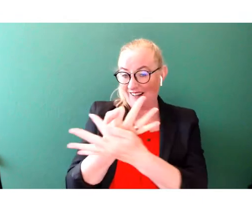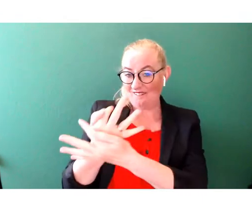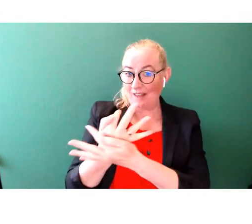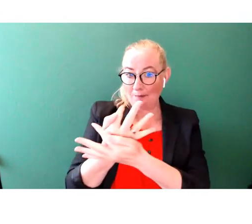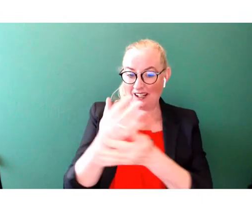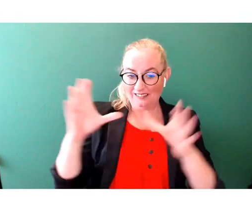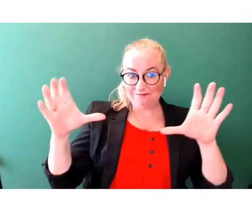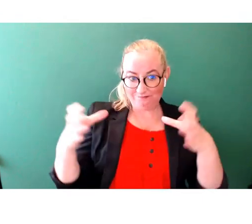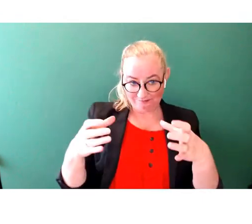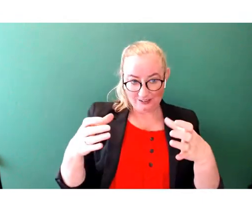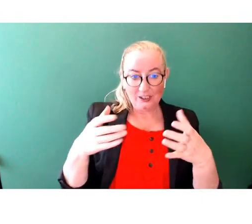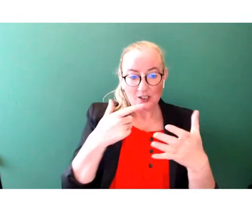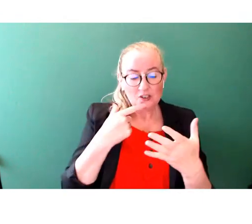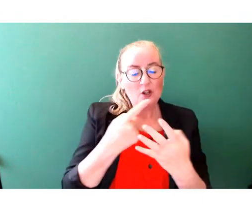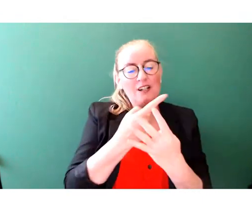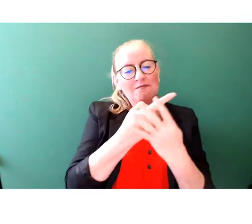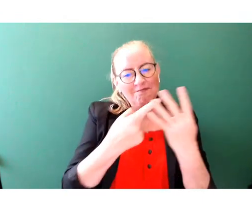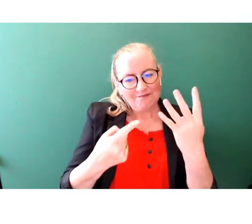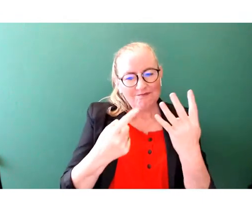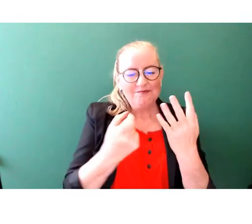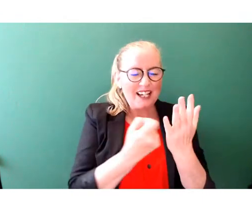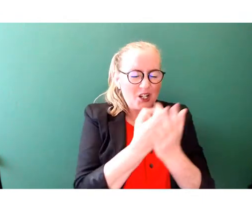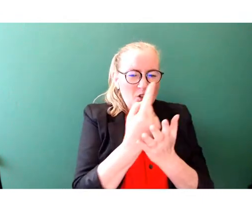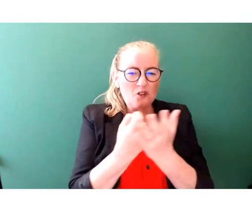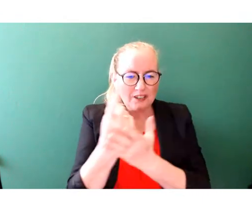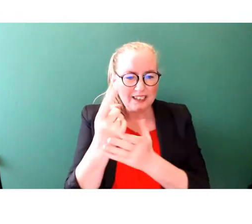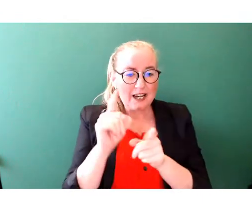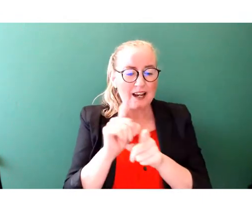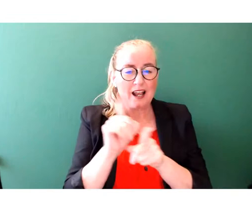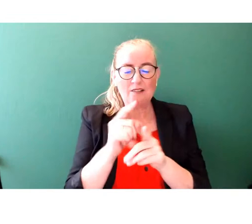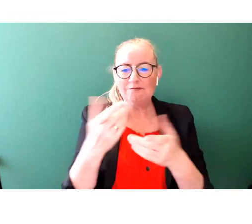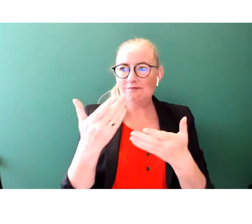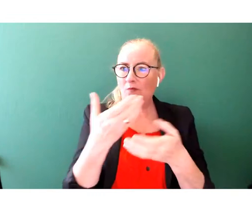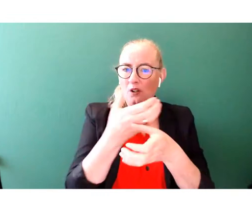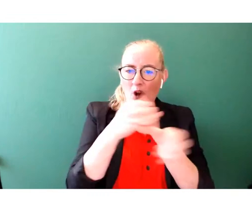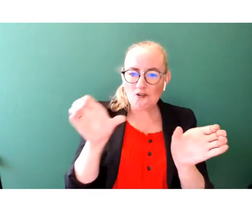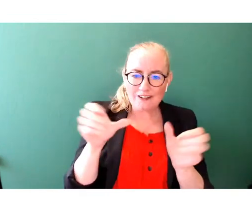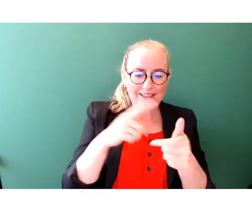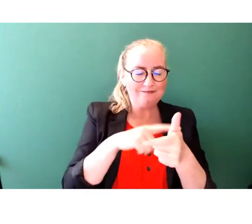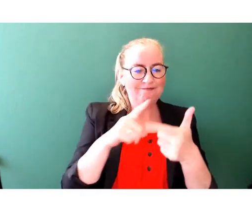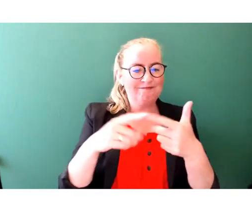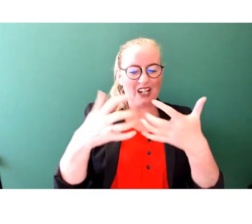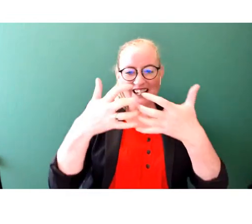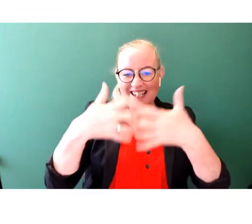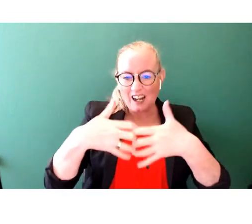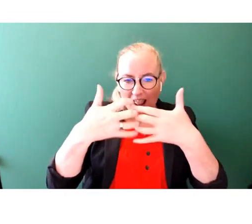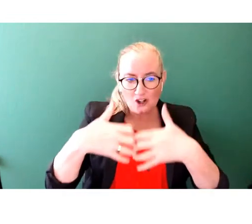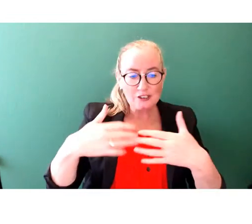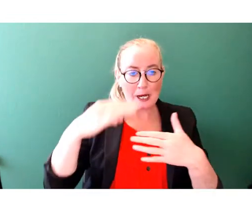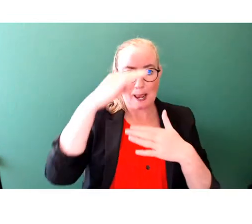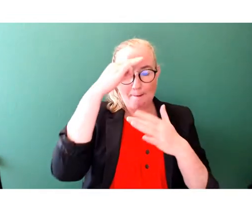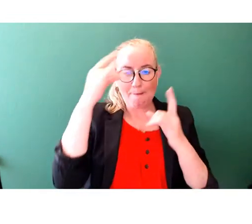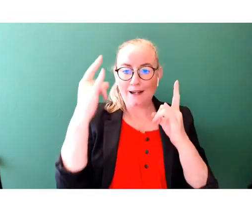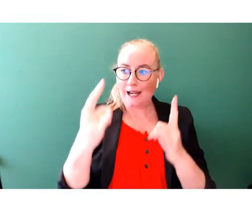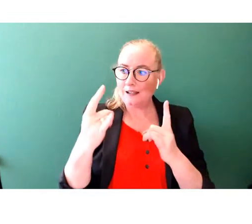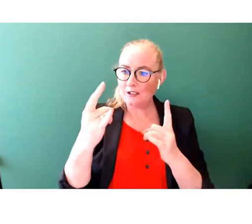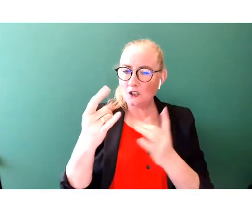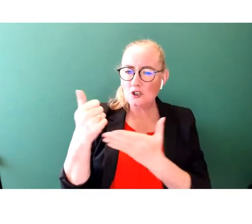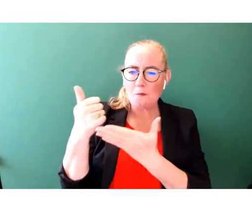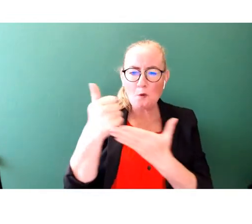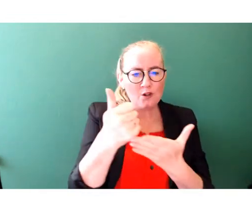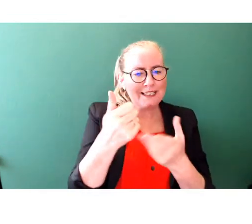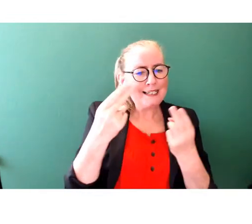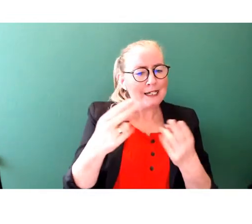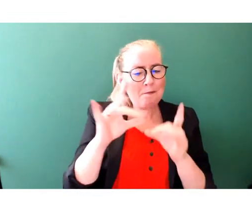A number of issues are considered, including rurality, technology, and mental health supports that are needed to